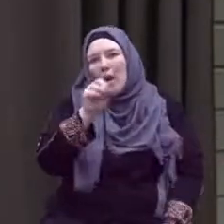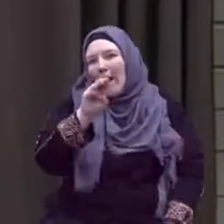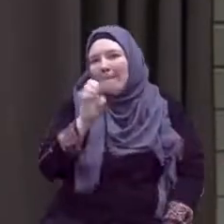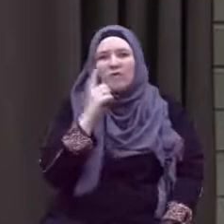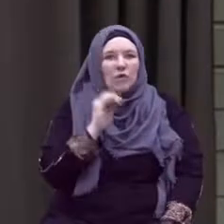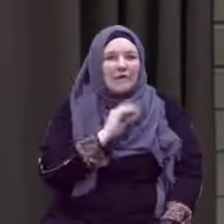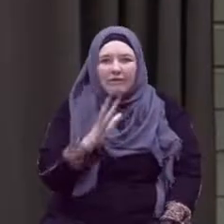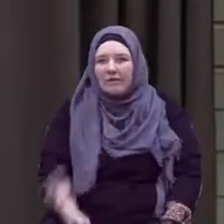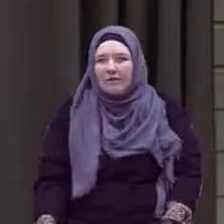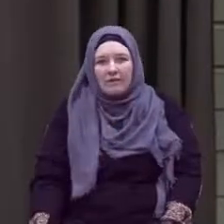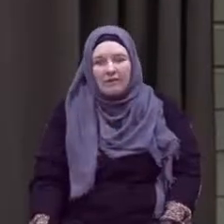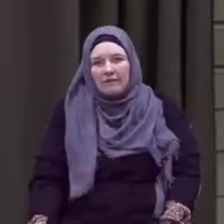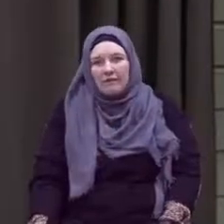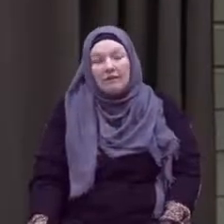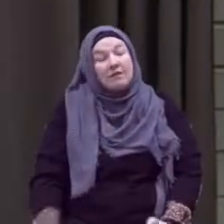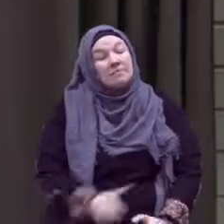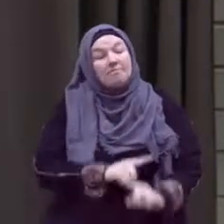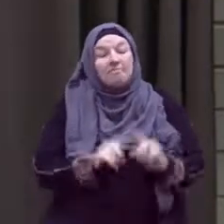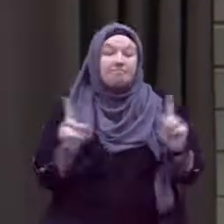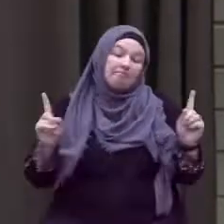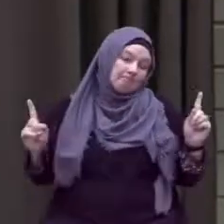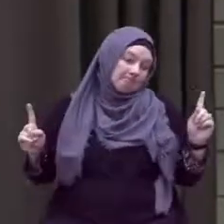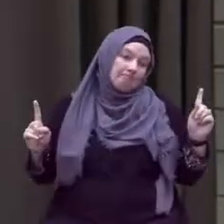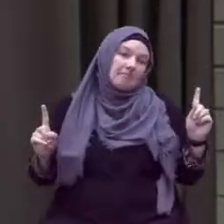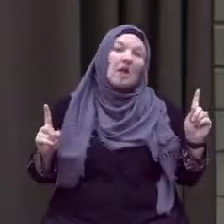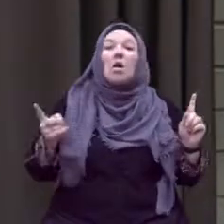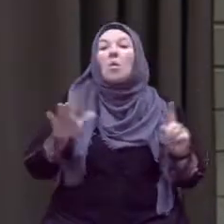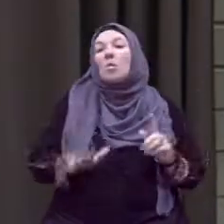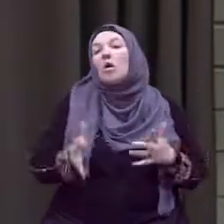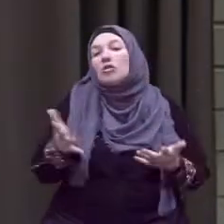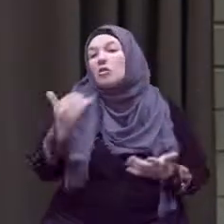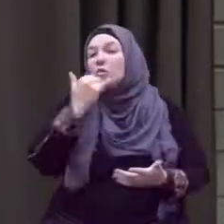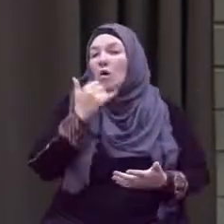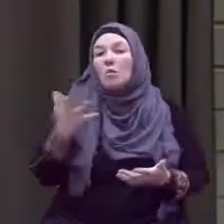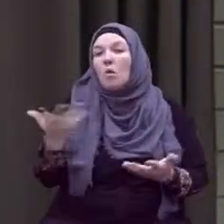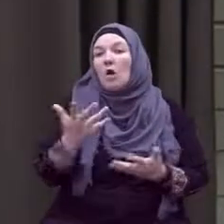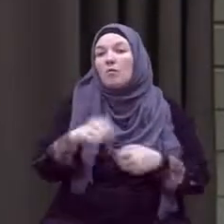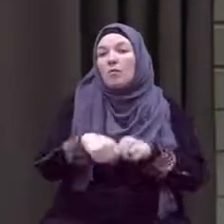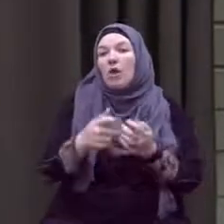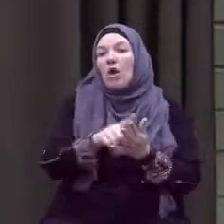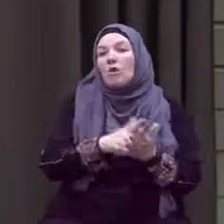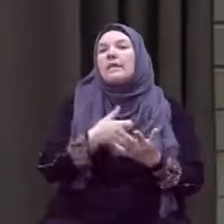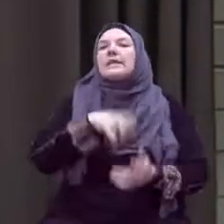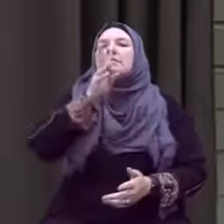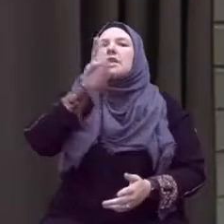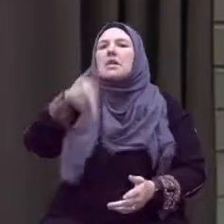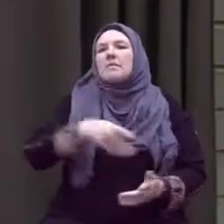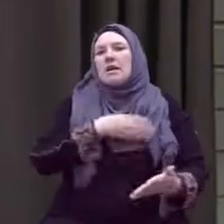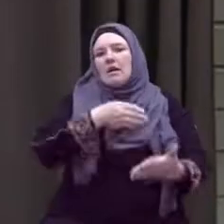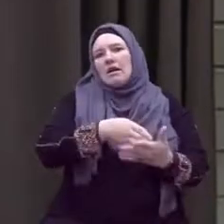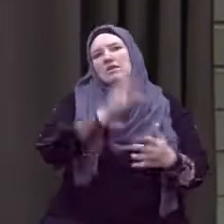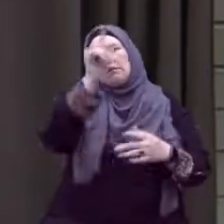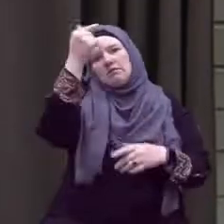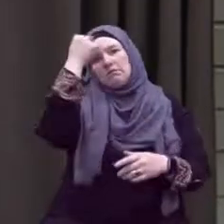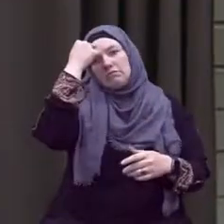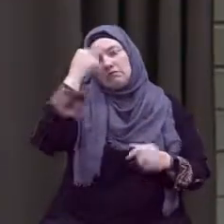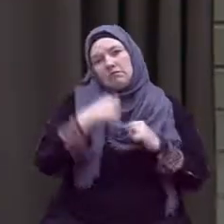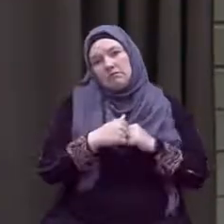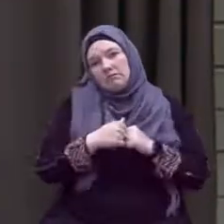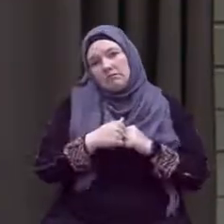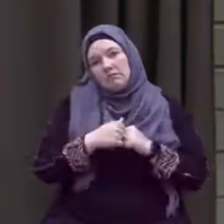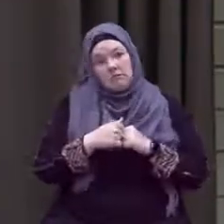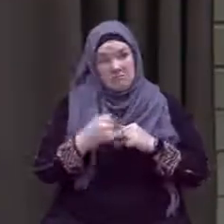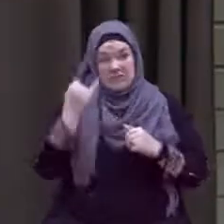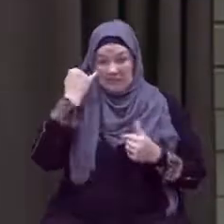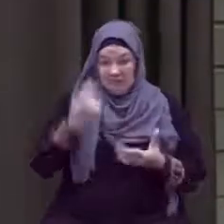nothing, but speaking up. I know you know it. Could I have spoken